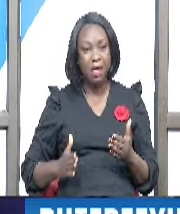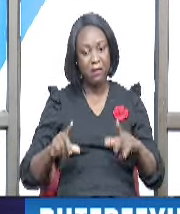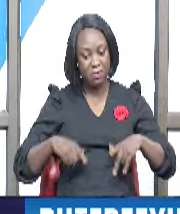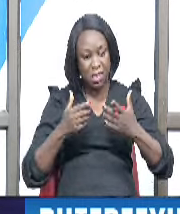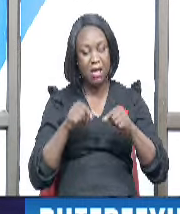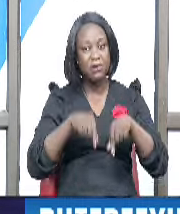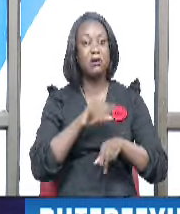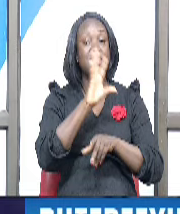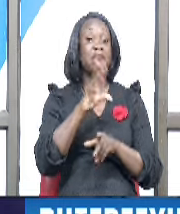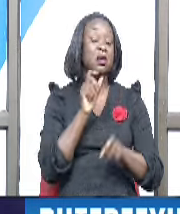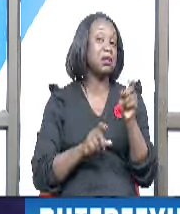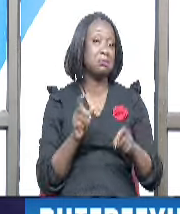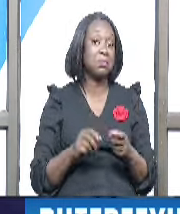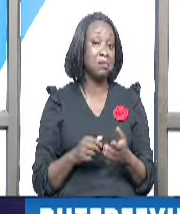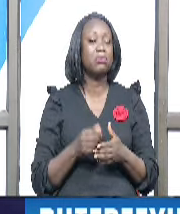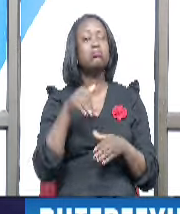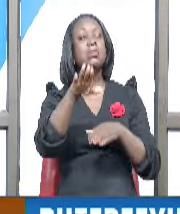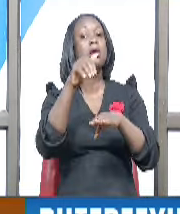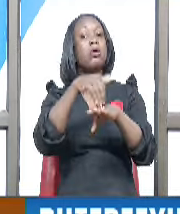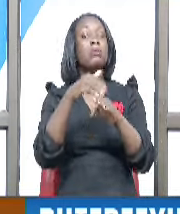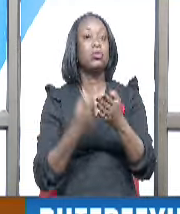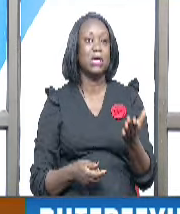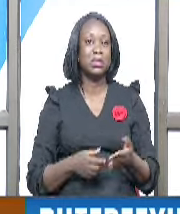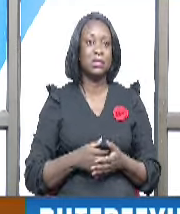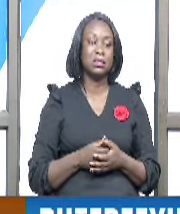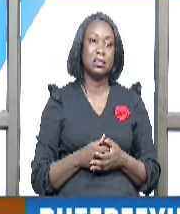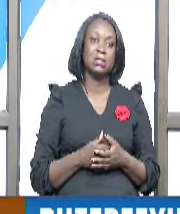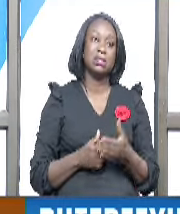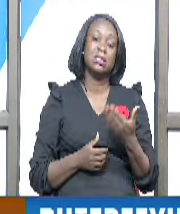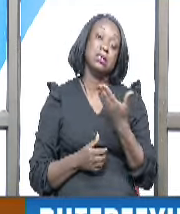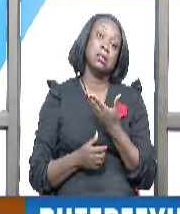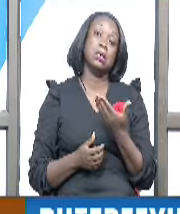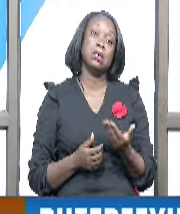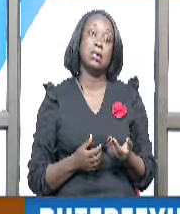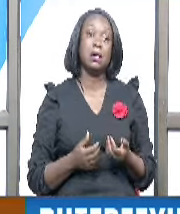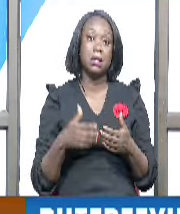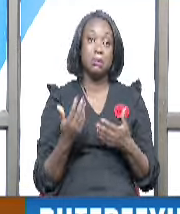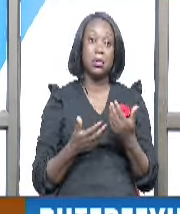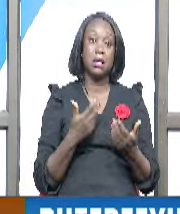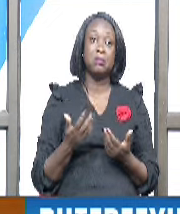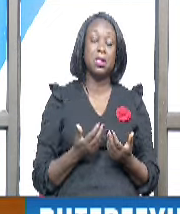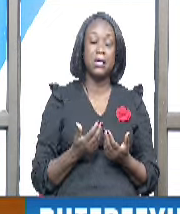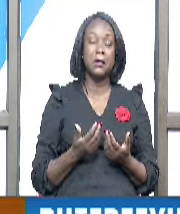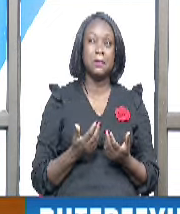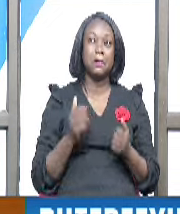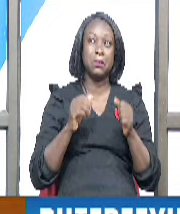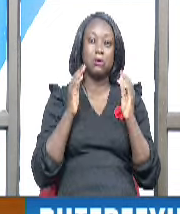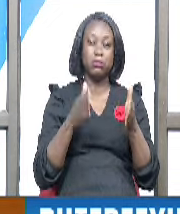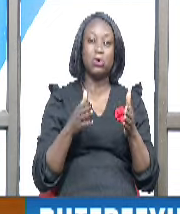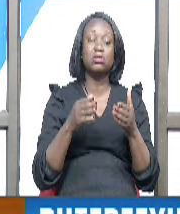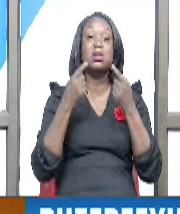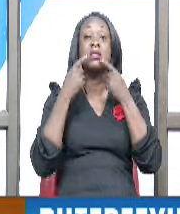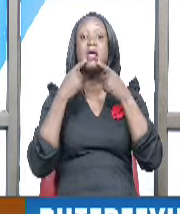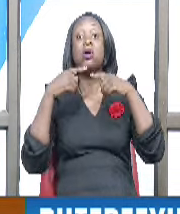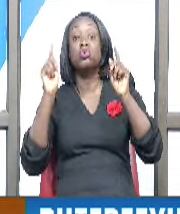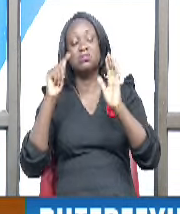of Africans. What is your comment on this? I think that if you were to look at the announcements, the visa restrictions, and